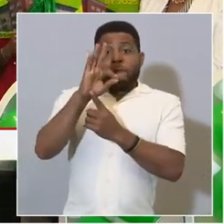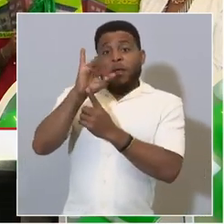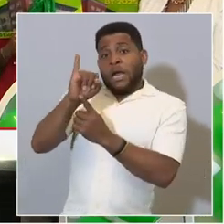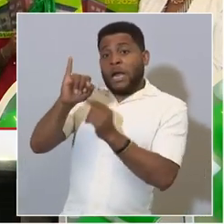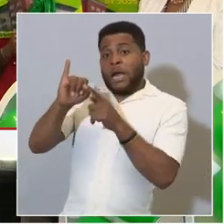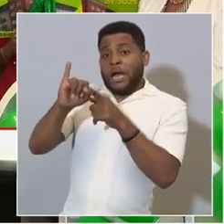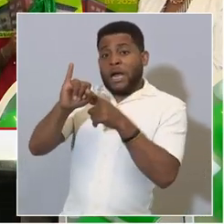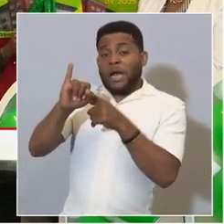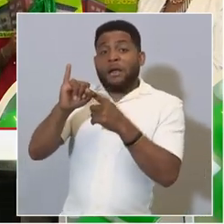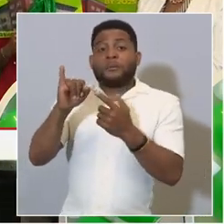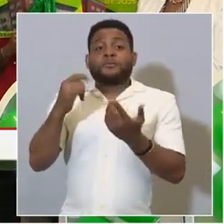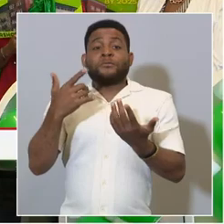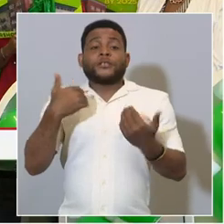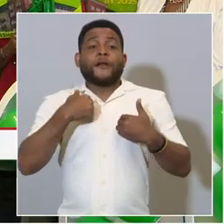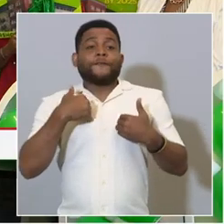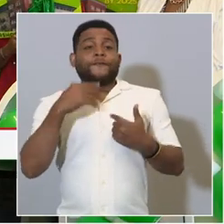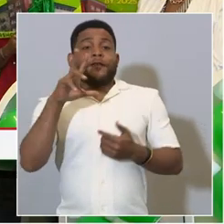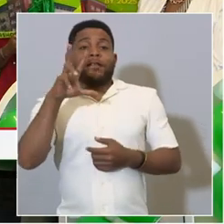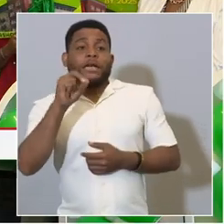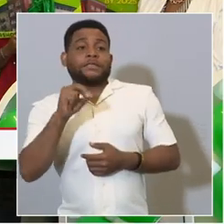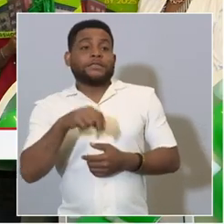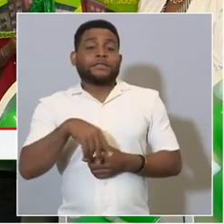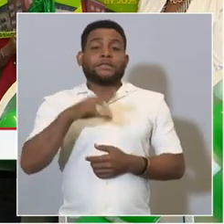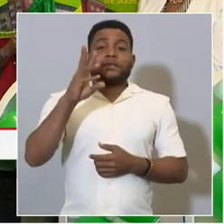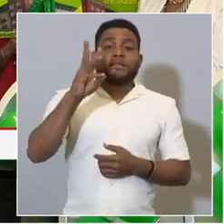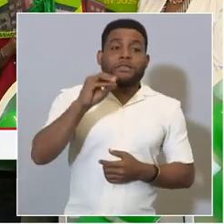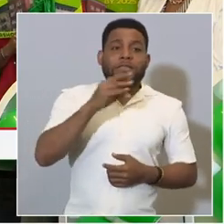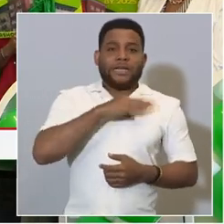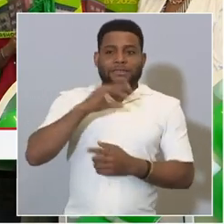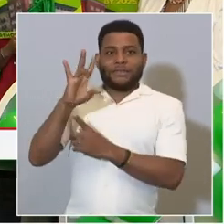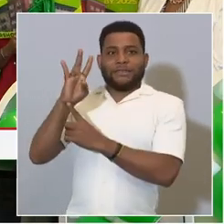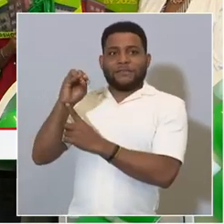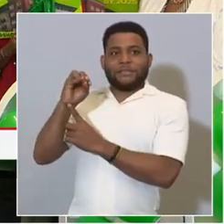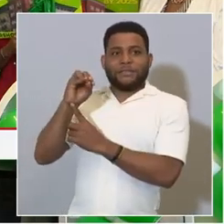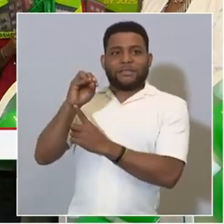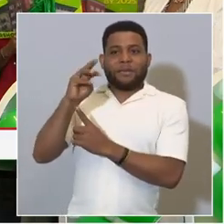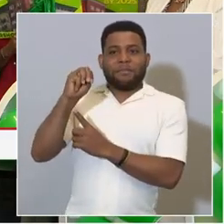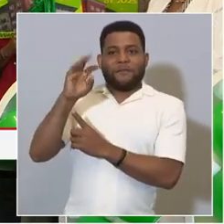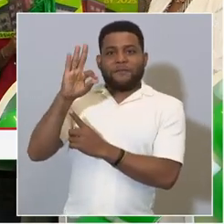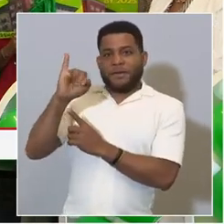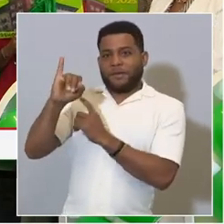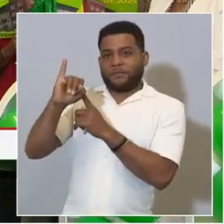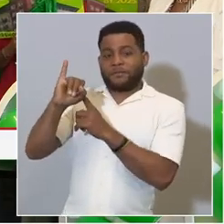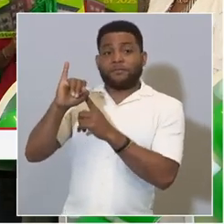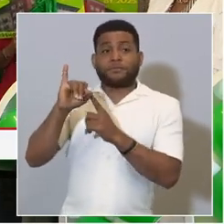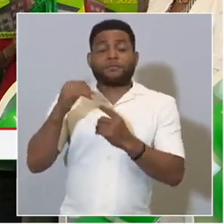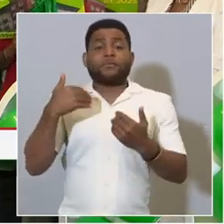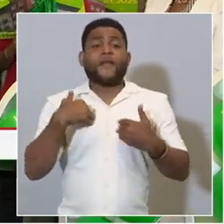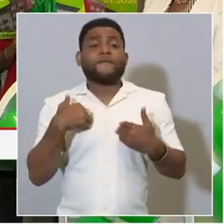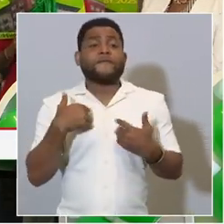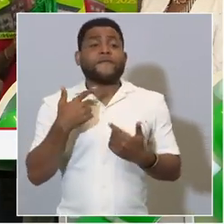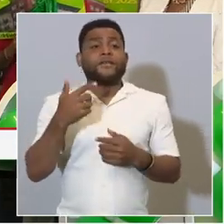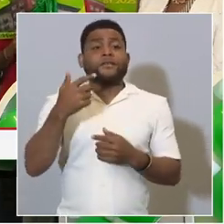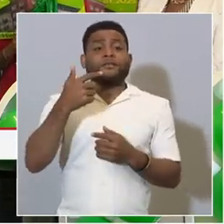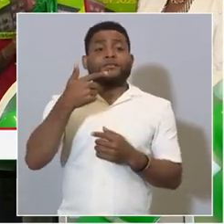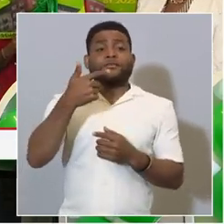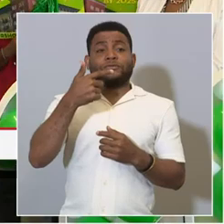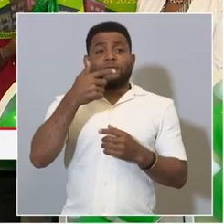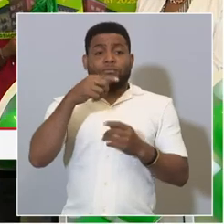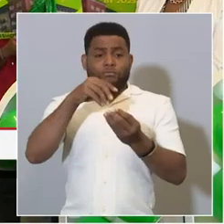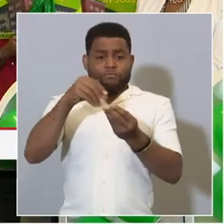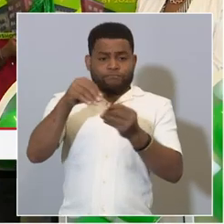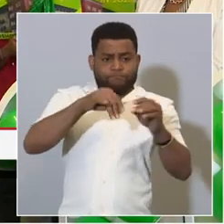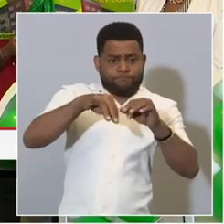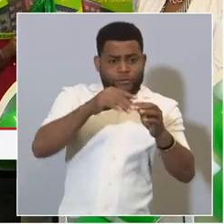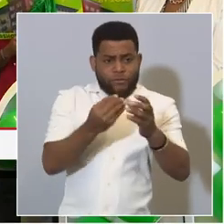amenity spaces, including a gym, business center, community garden, and a 24-hour front desk. Terrace Manor has